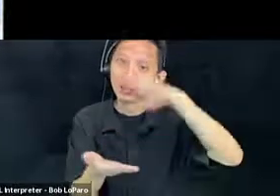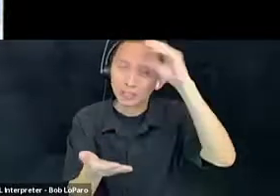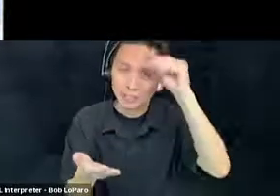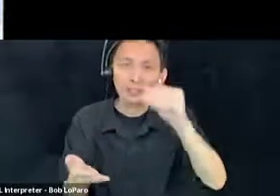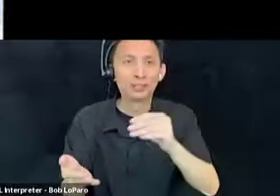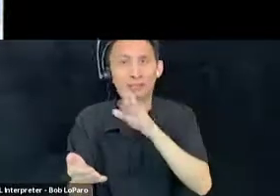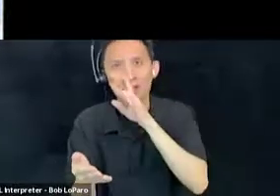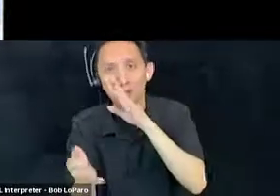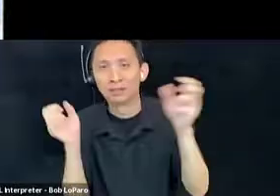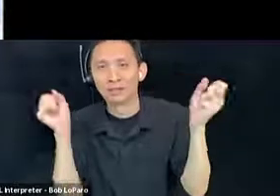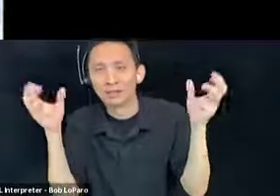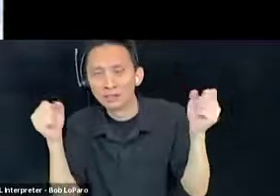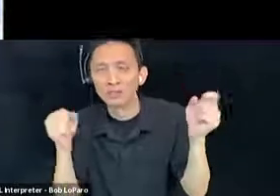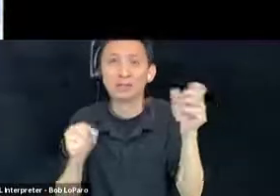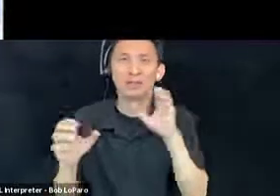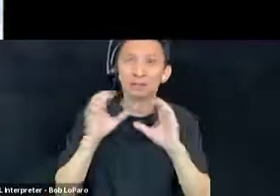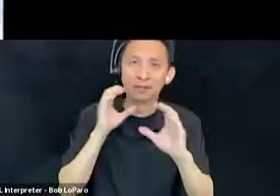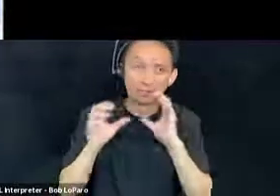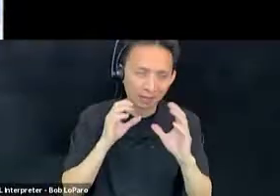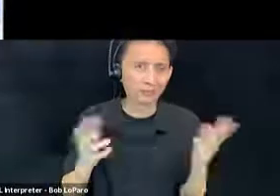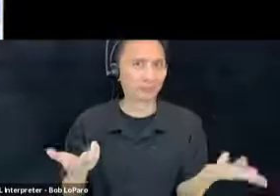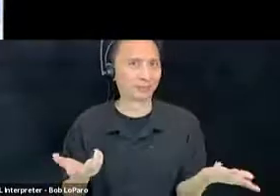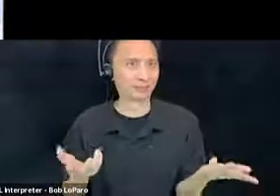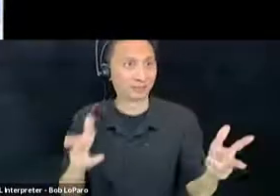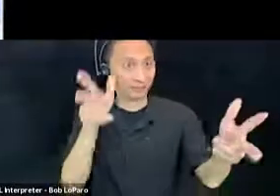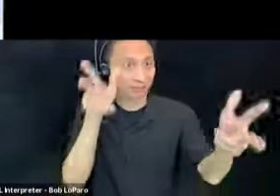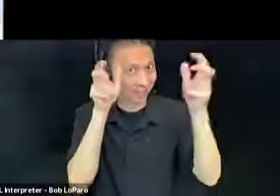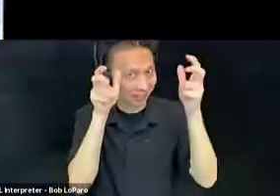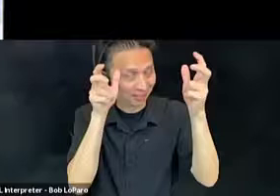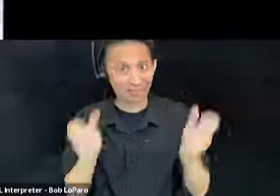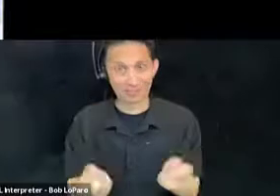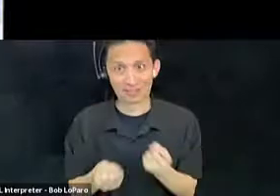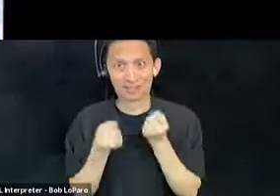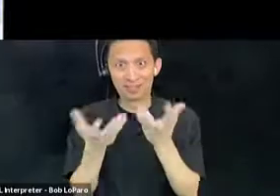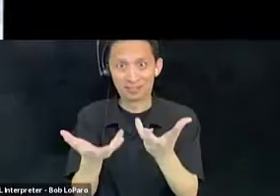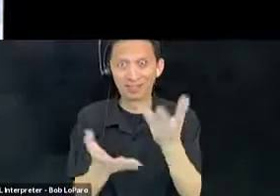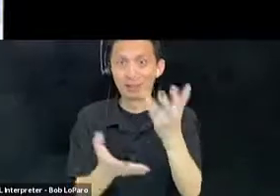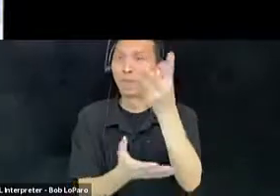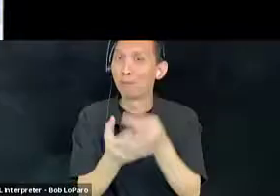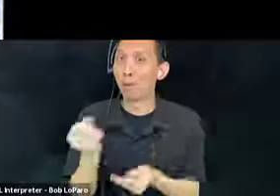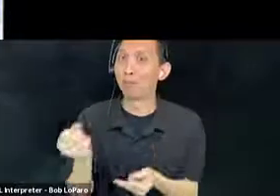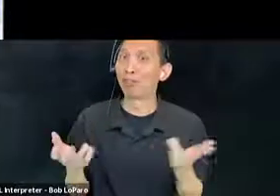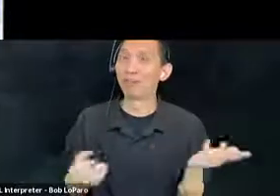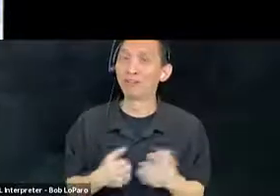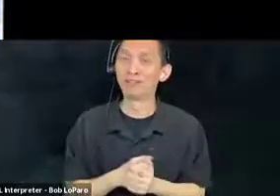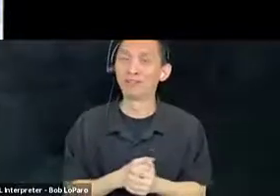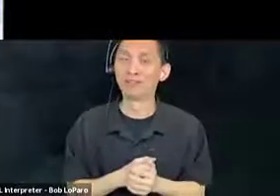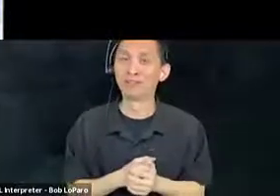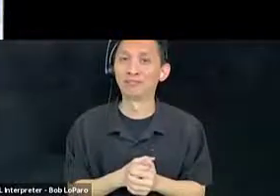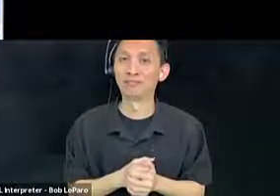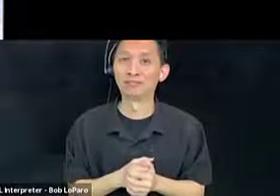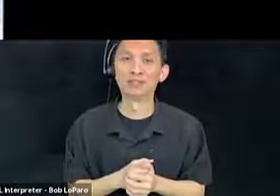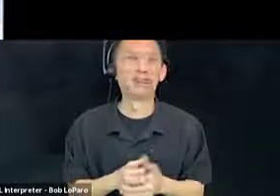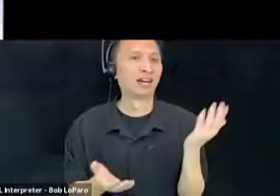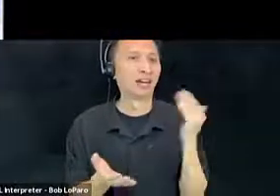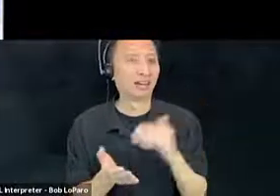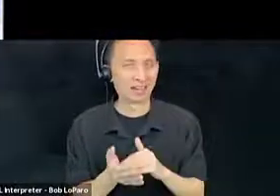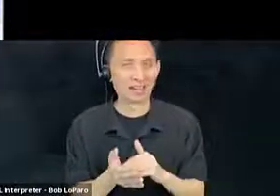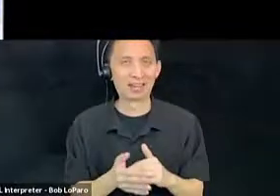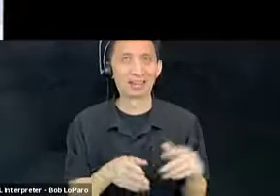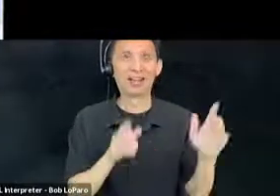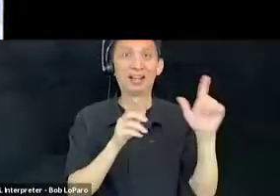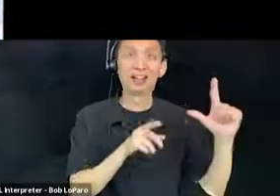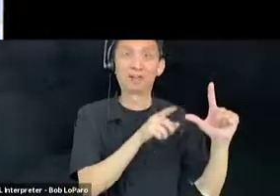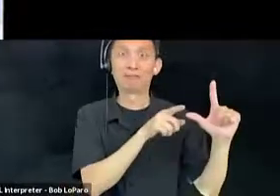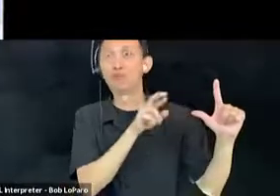way for them to both input and output those things. So whether, you know, these are all like left to right, top to bottom, those are